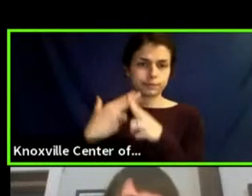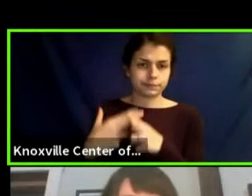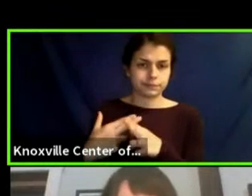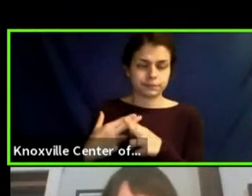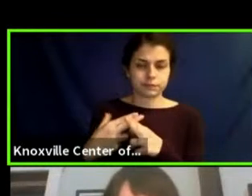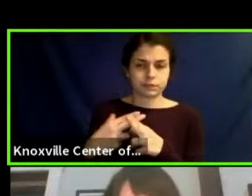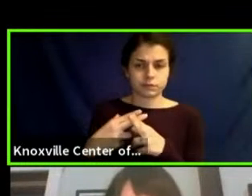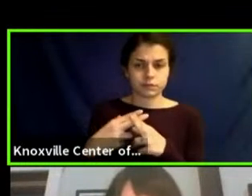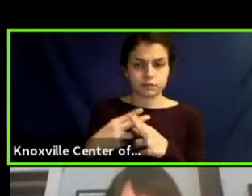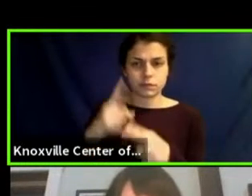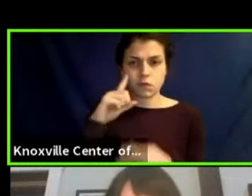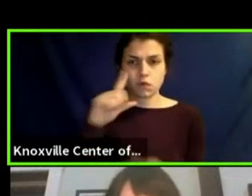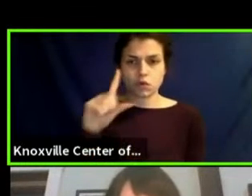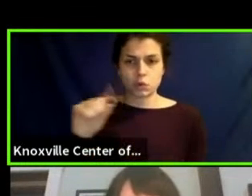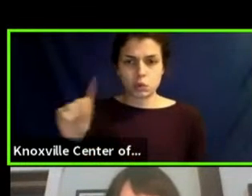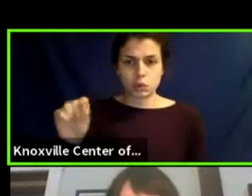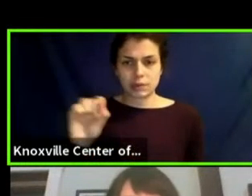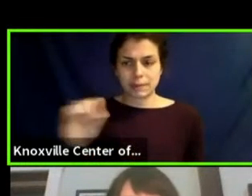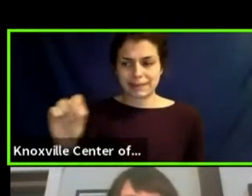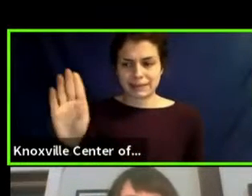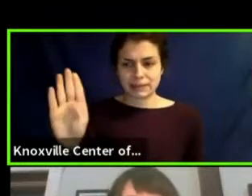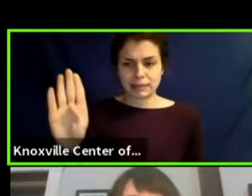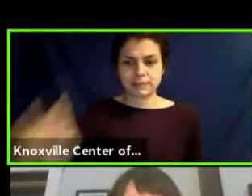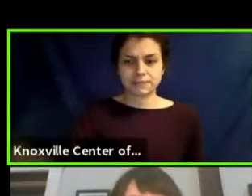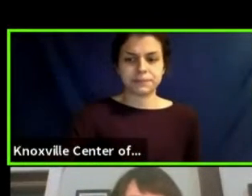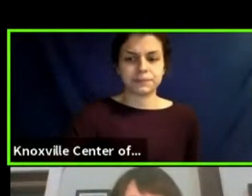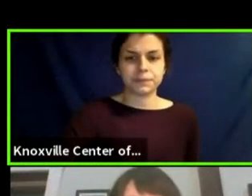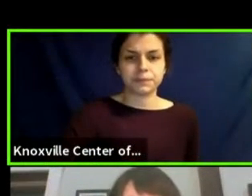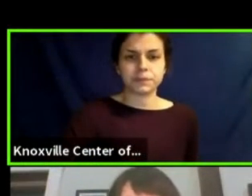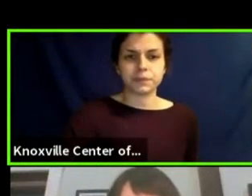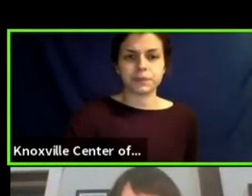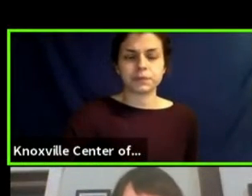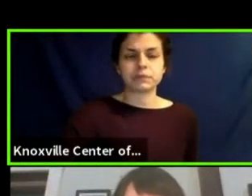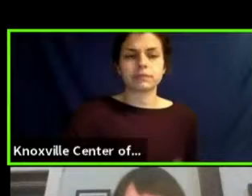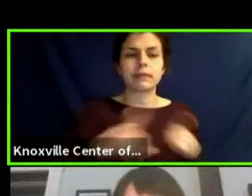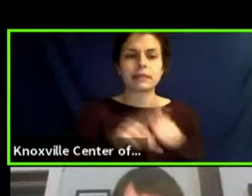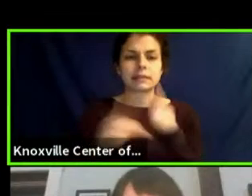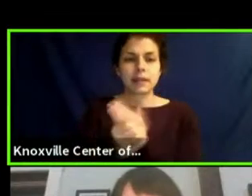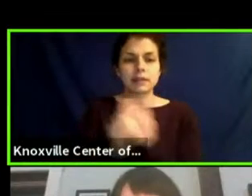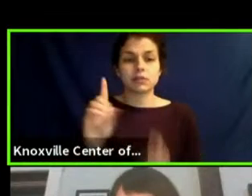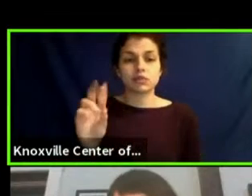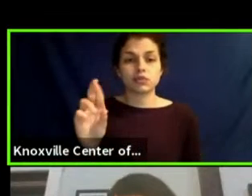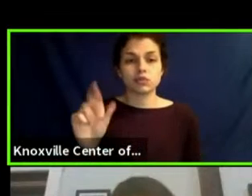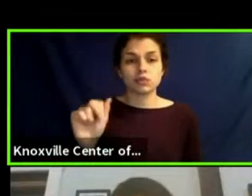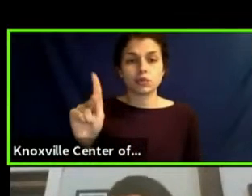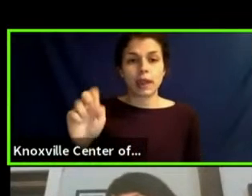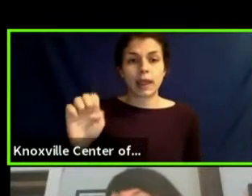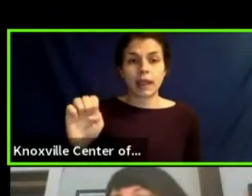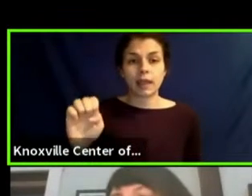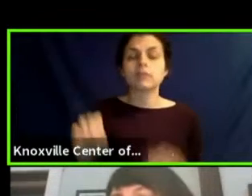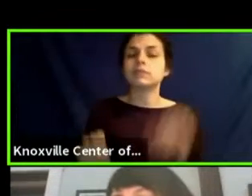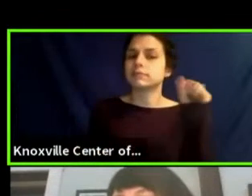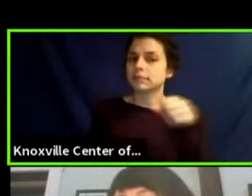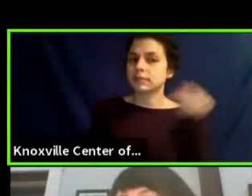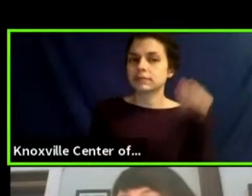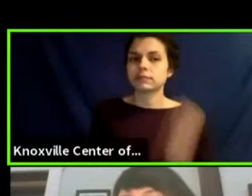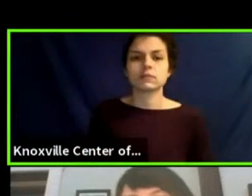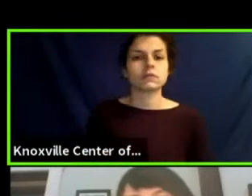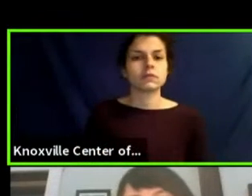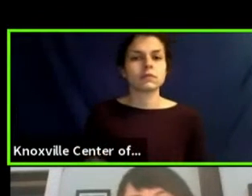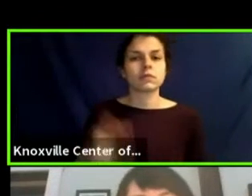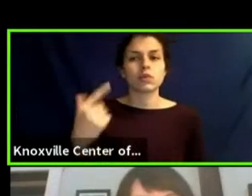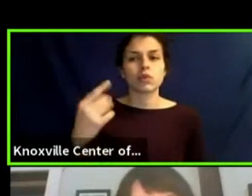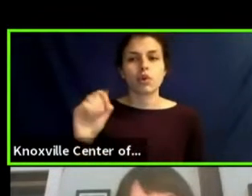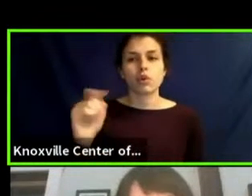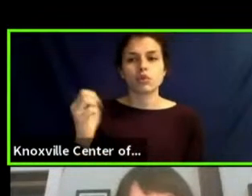what was it again, 2020-B as amended. Dr. Drake, Yes. Dr.